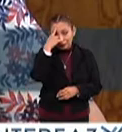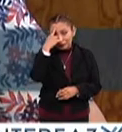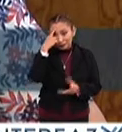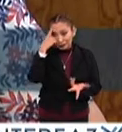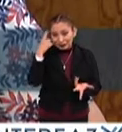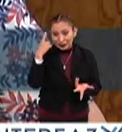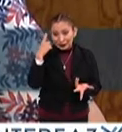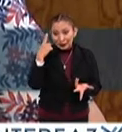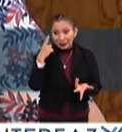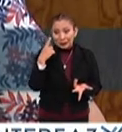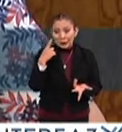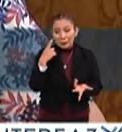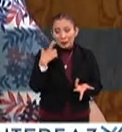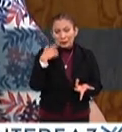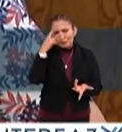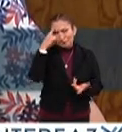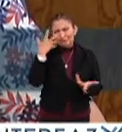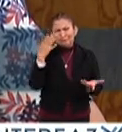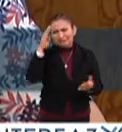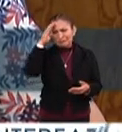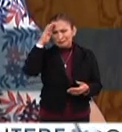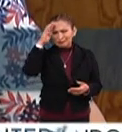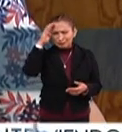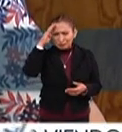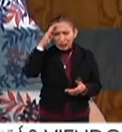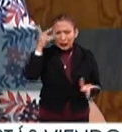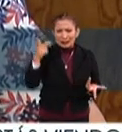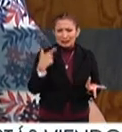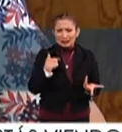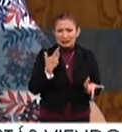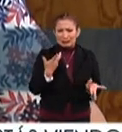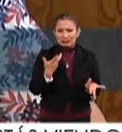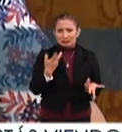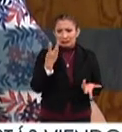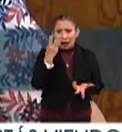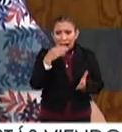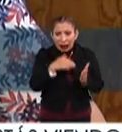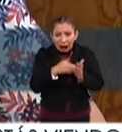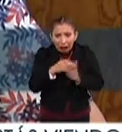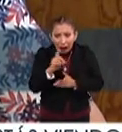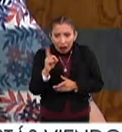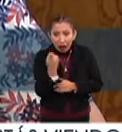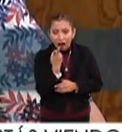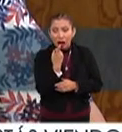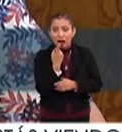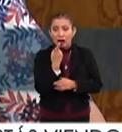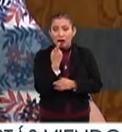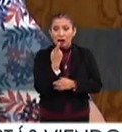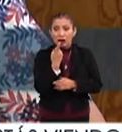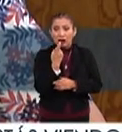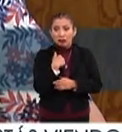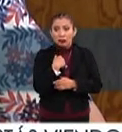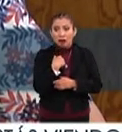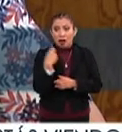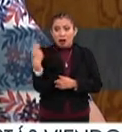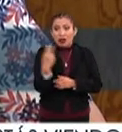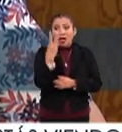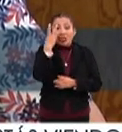And so the first sort of things that goes through your mind is $3 million?